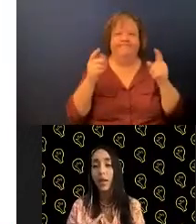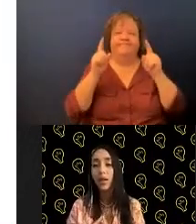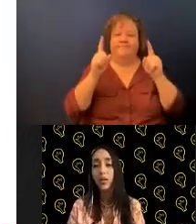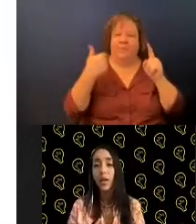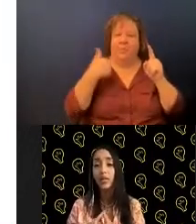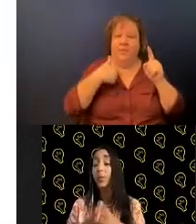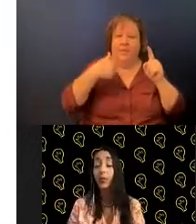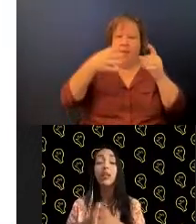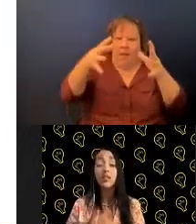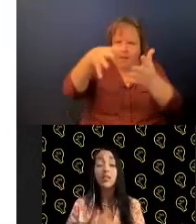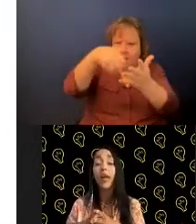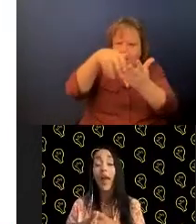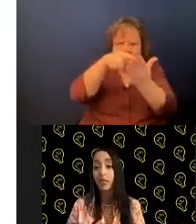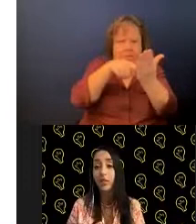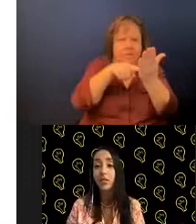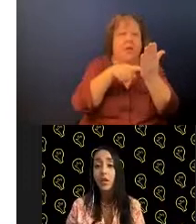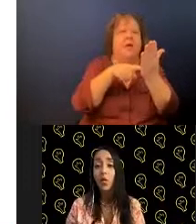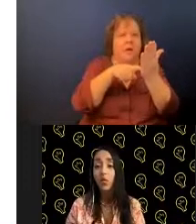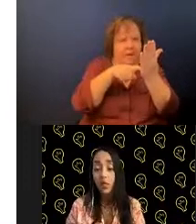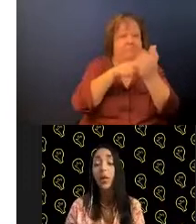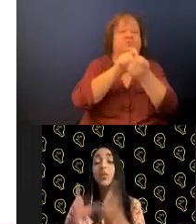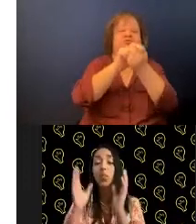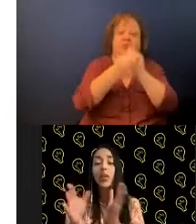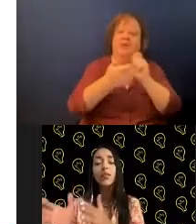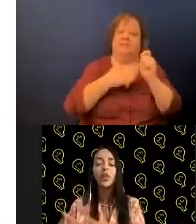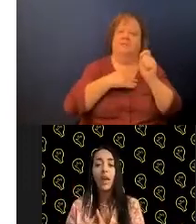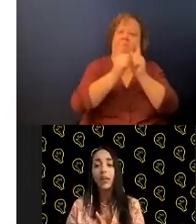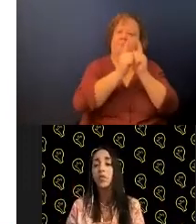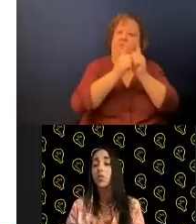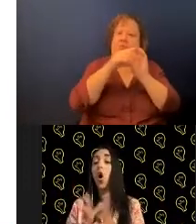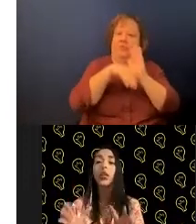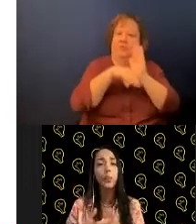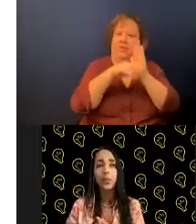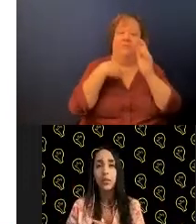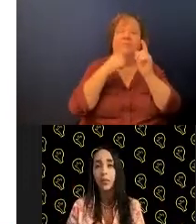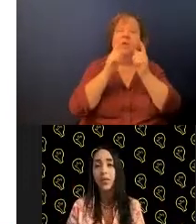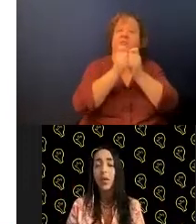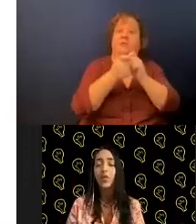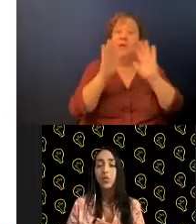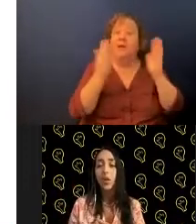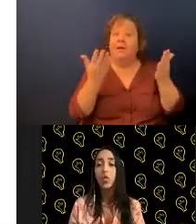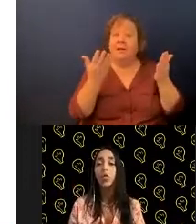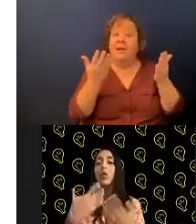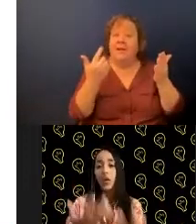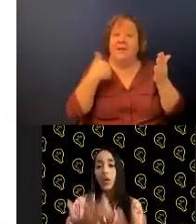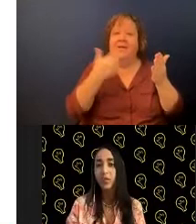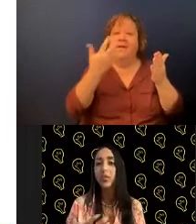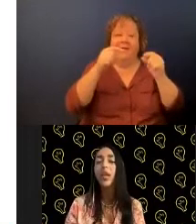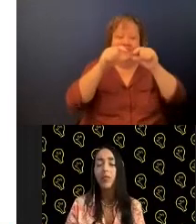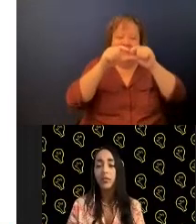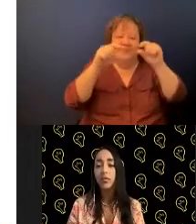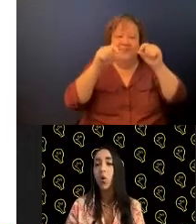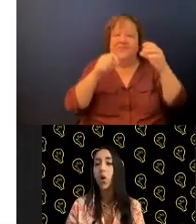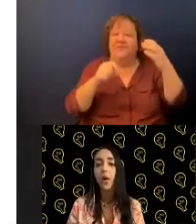provided SIM card access, SIM cards with internet access to all of our participants so they could effectively